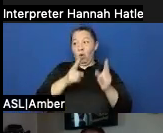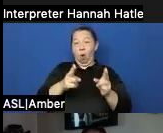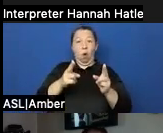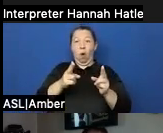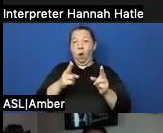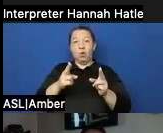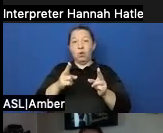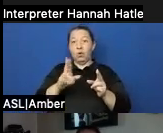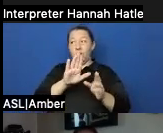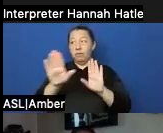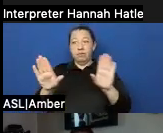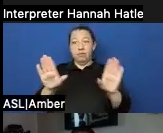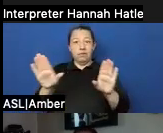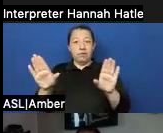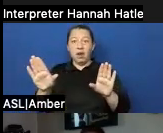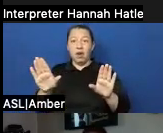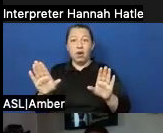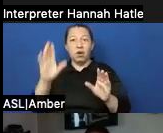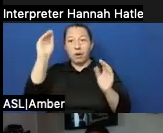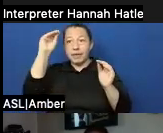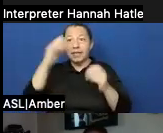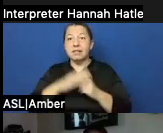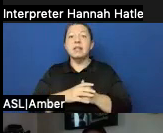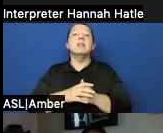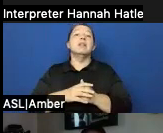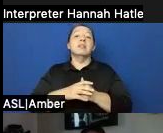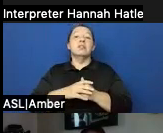told to me. So a survivor or victim.